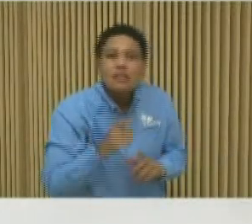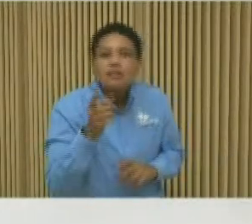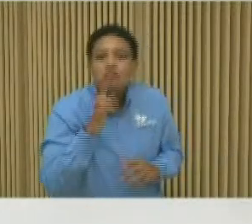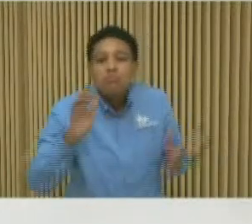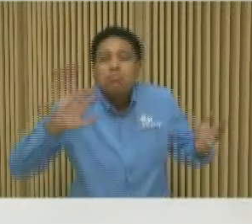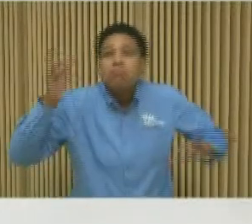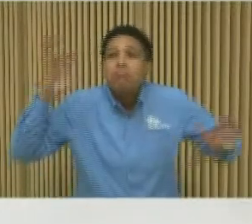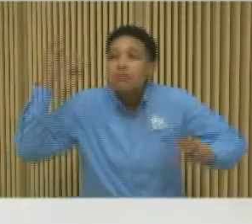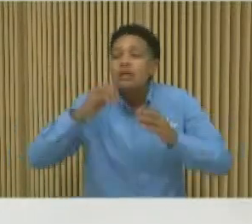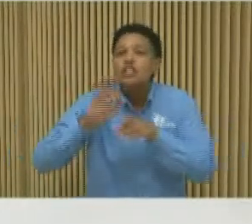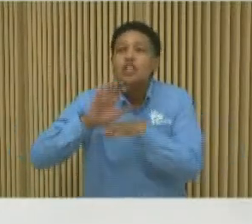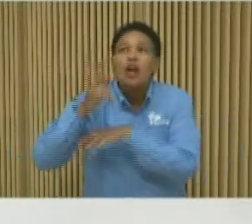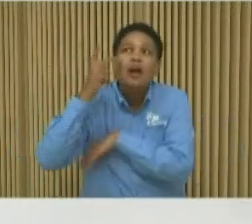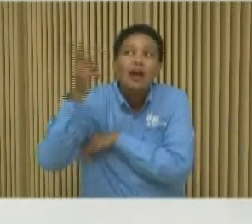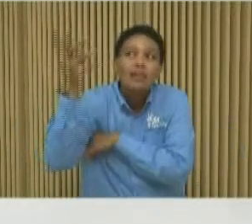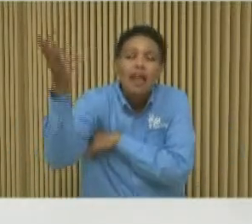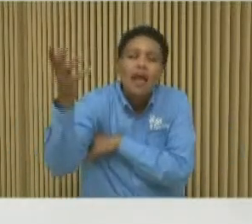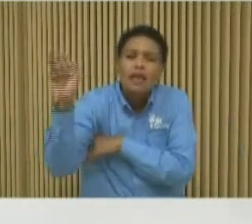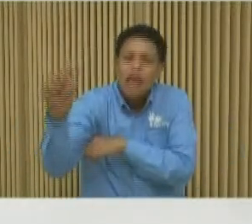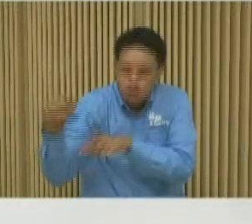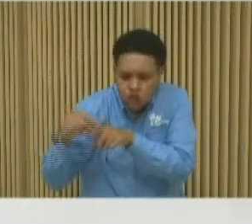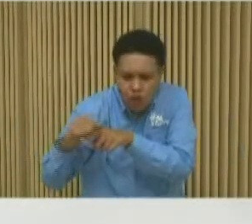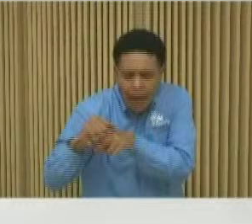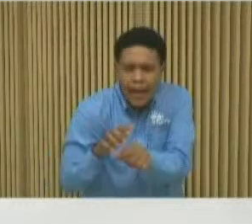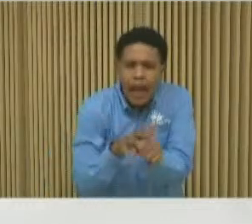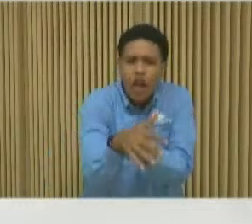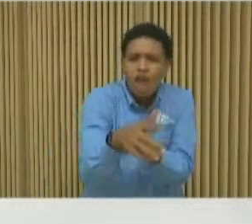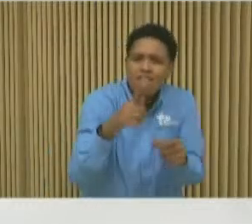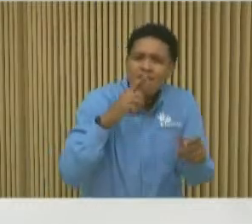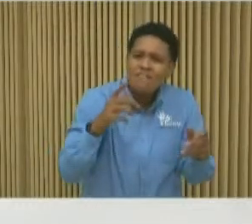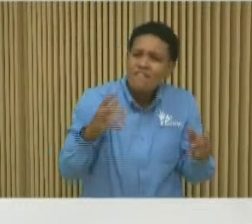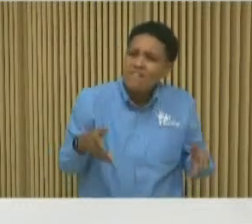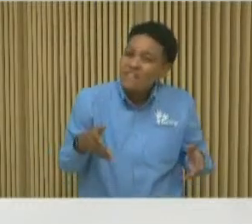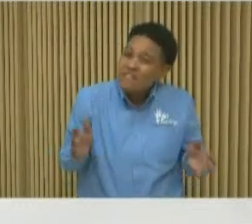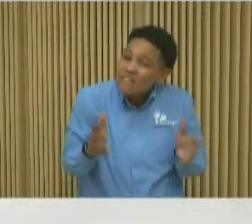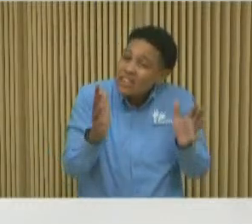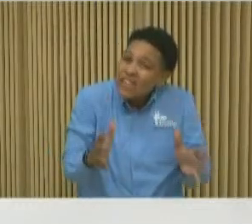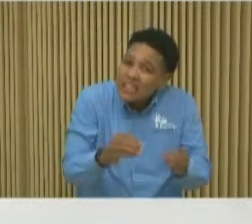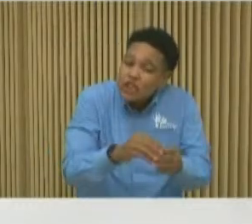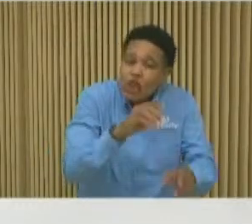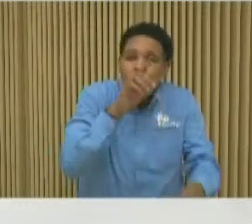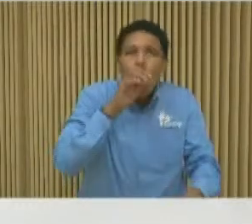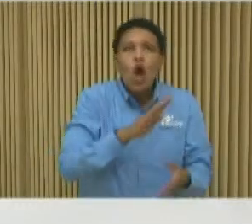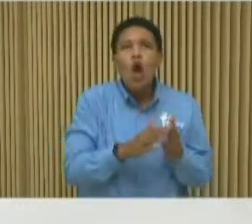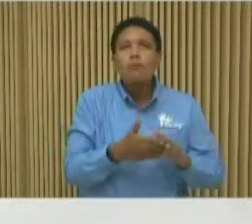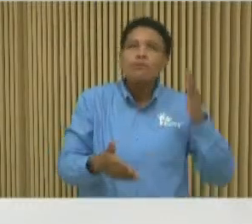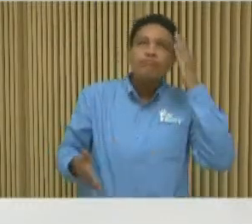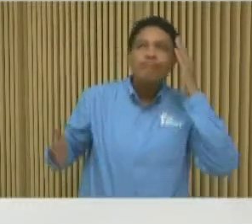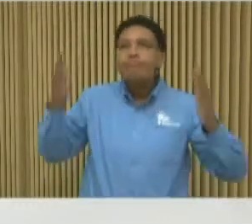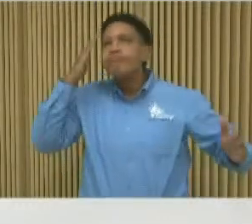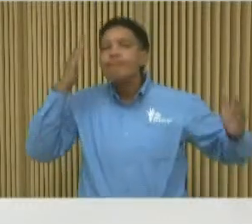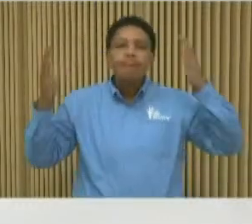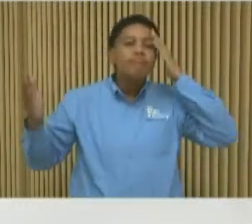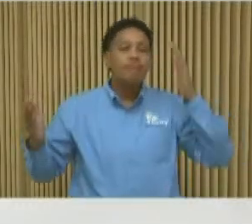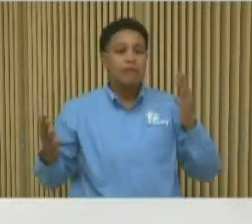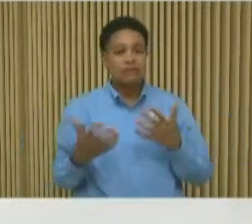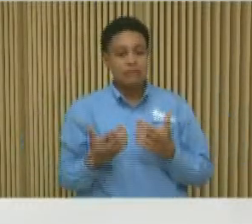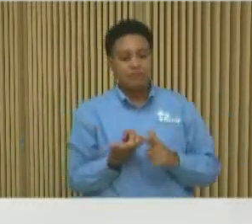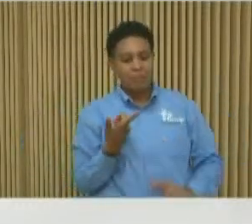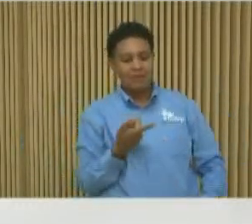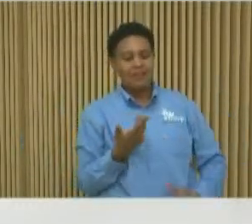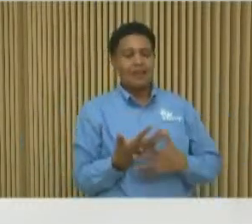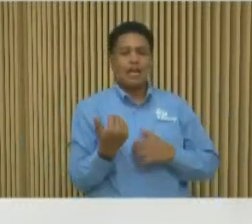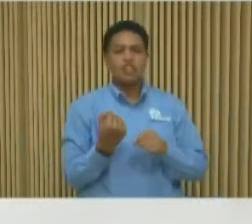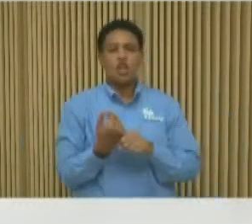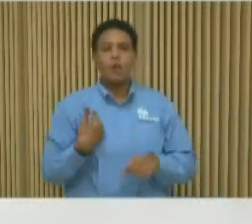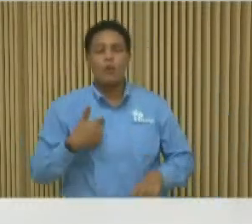in the churches. To train enough facilitators in the communities. And apart from that, next year, we